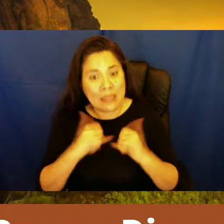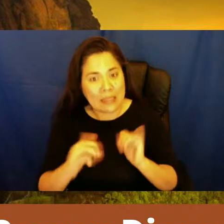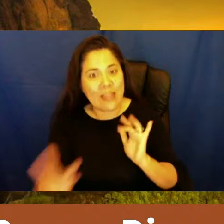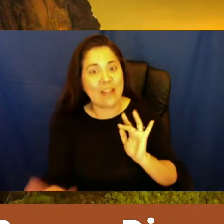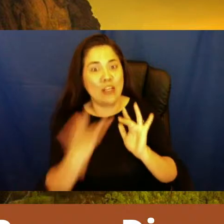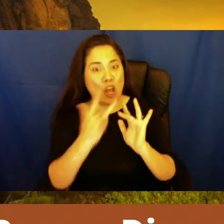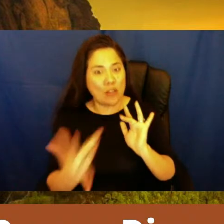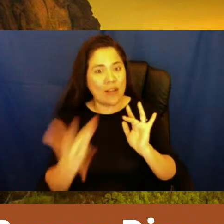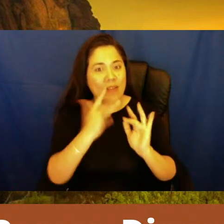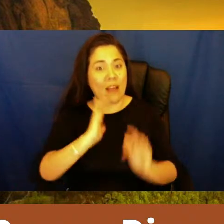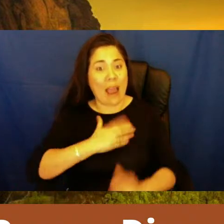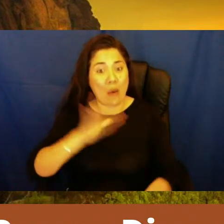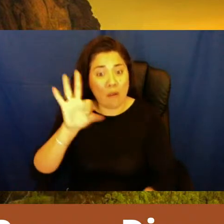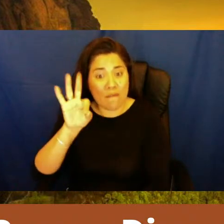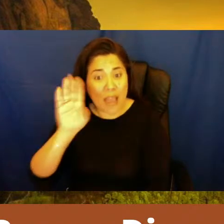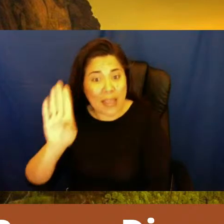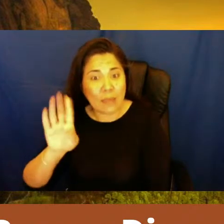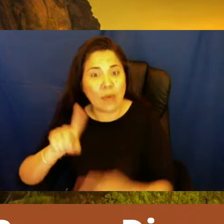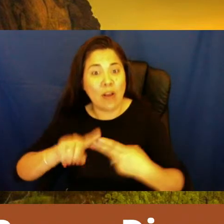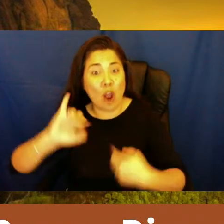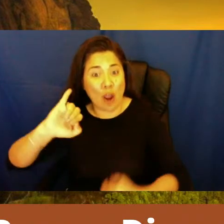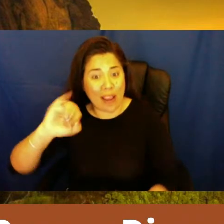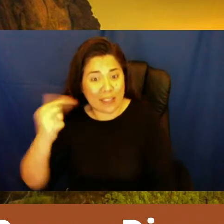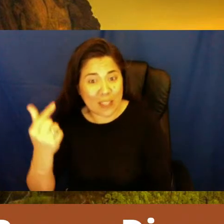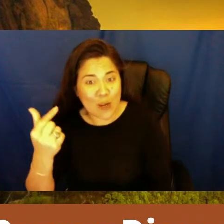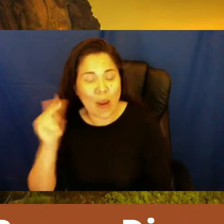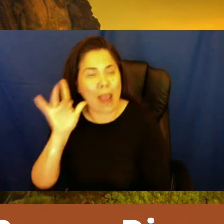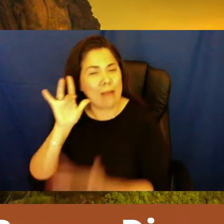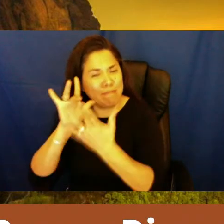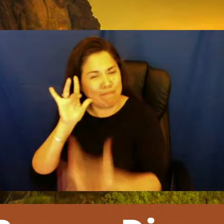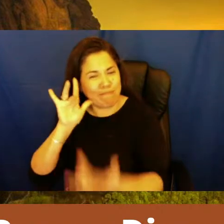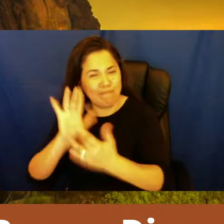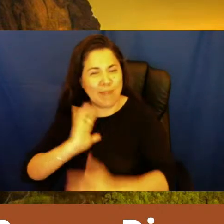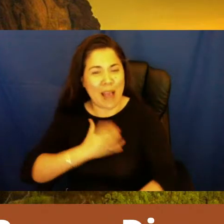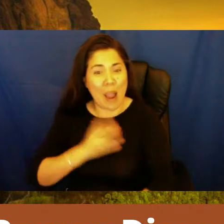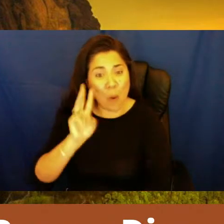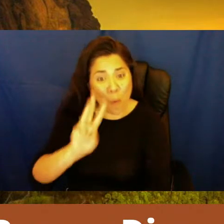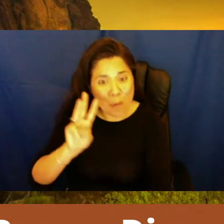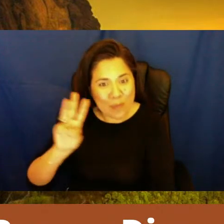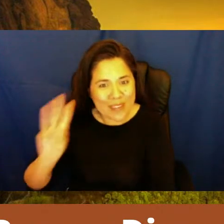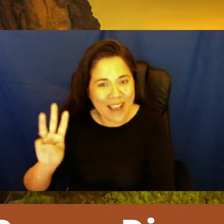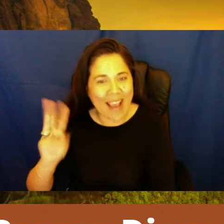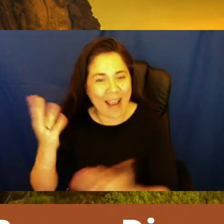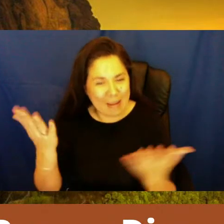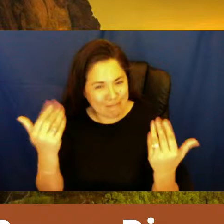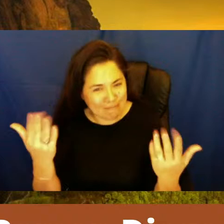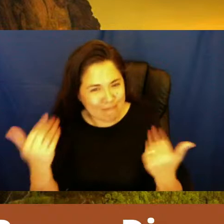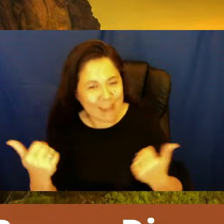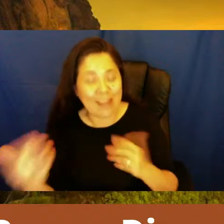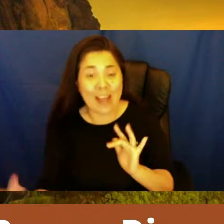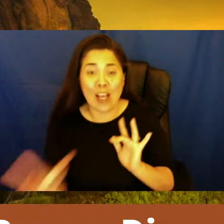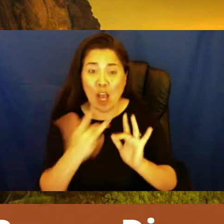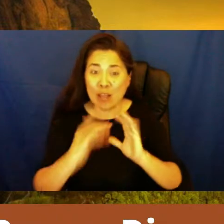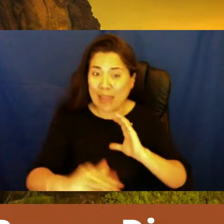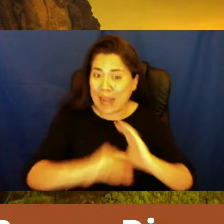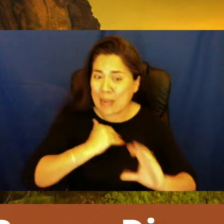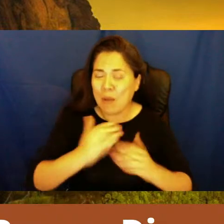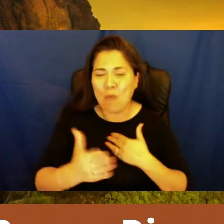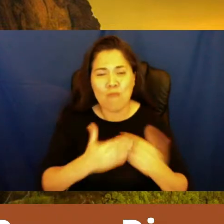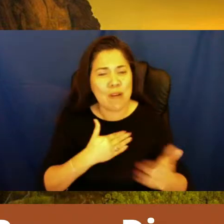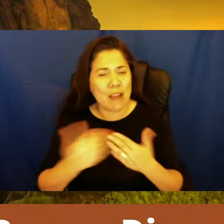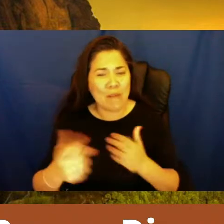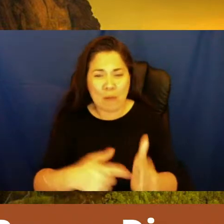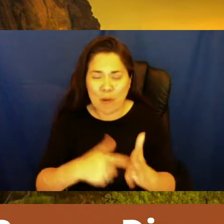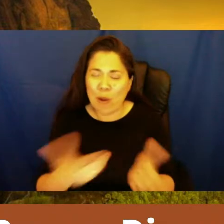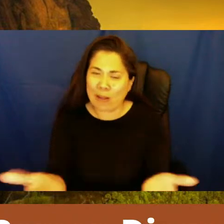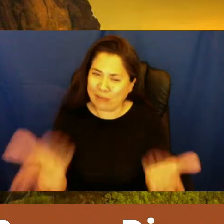us on our Facebook pages, our Instagram pages, our website. Contact us by email, however it is that you want to get in touch with